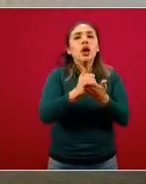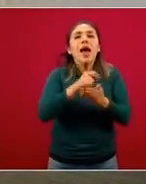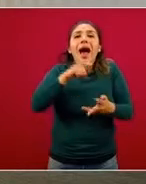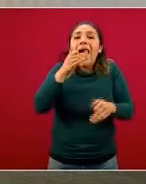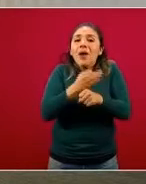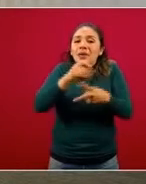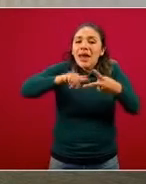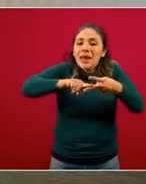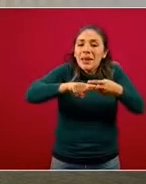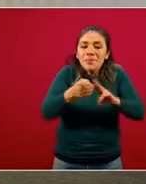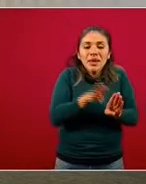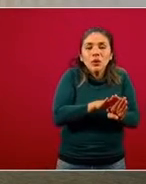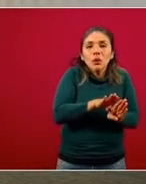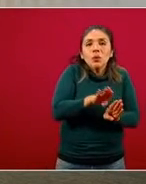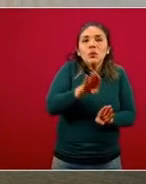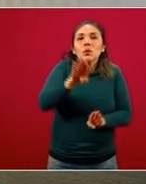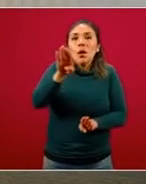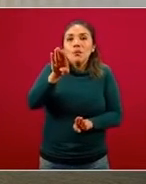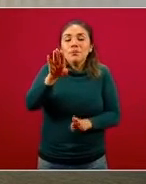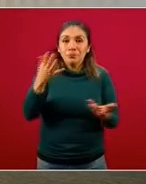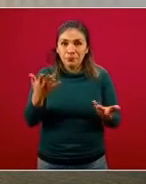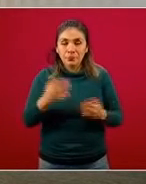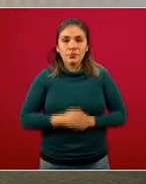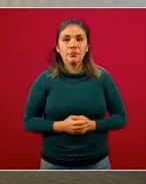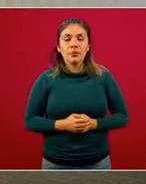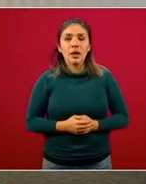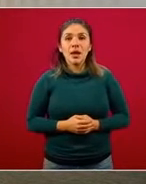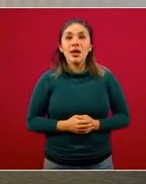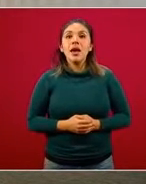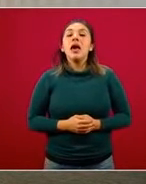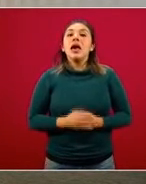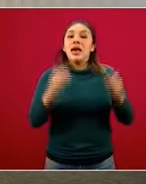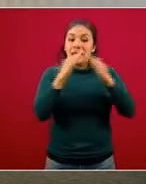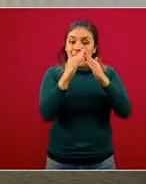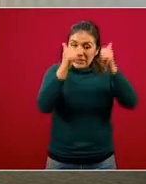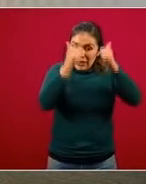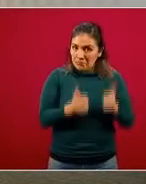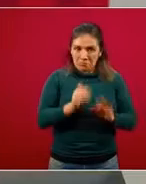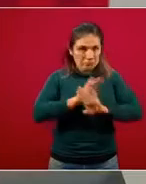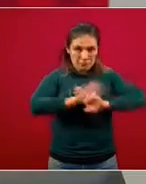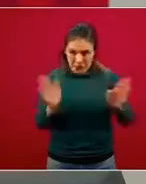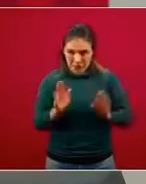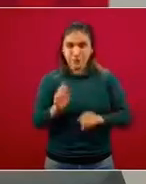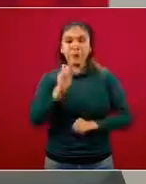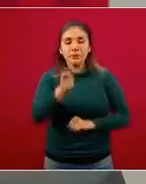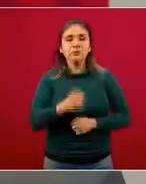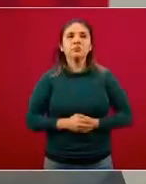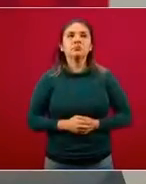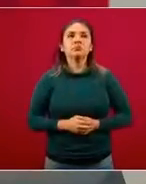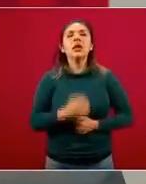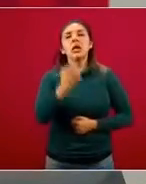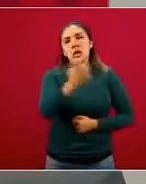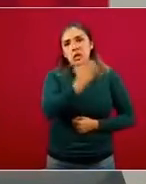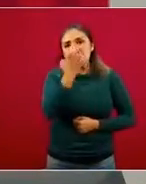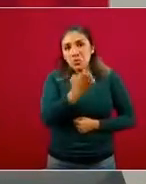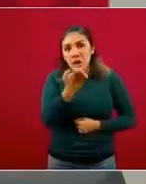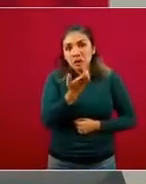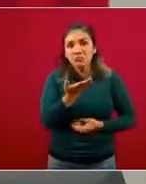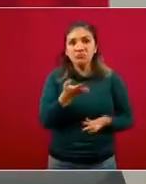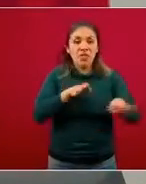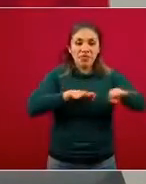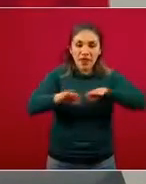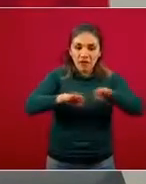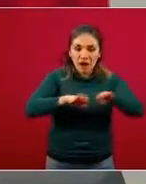Their transmission rates are starting to increase. In terms of deconfinement, it's not just schools, it's work, it's